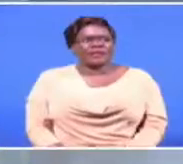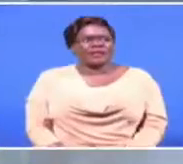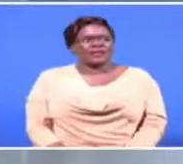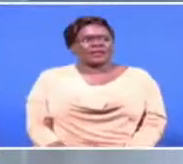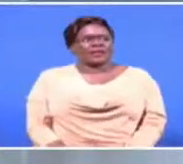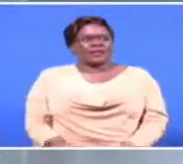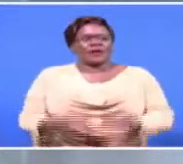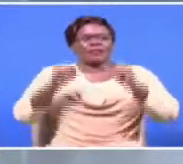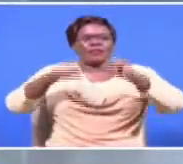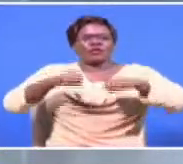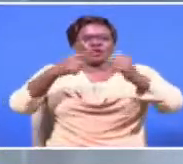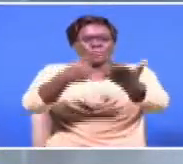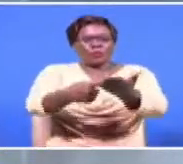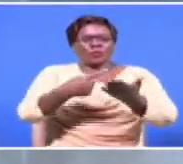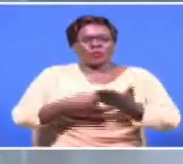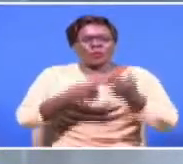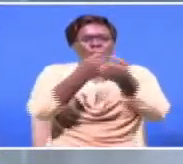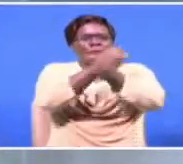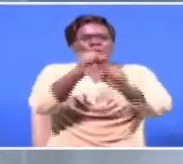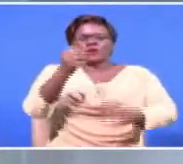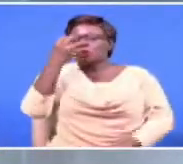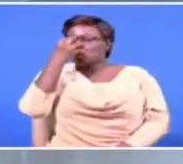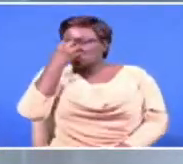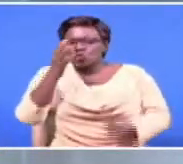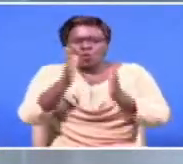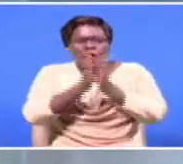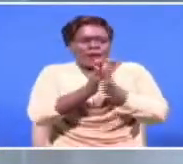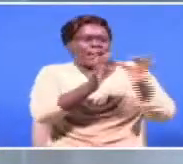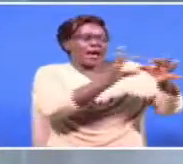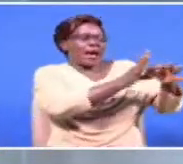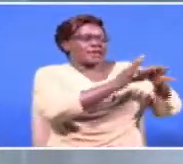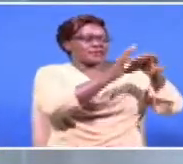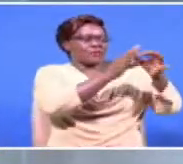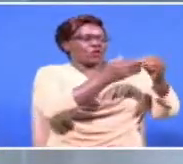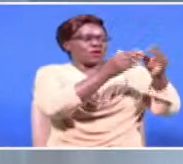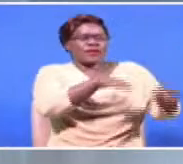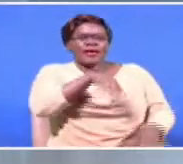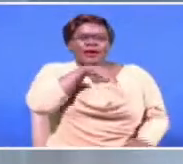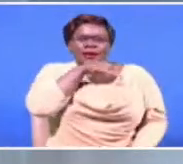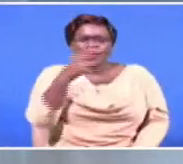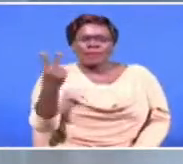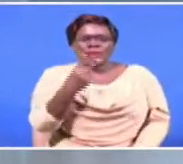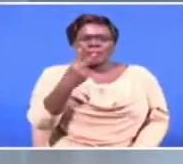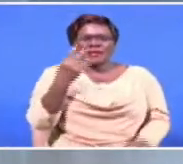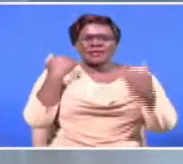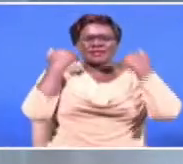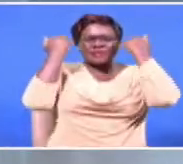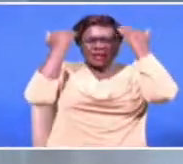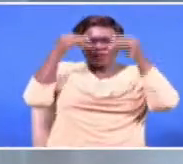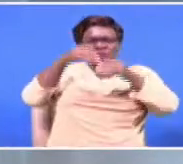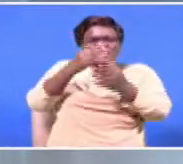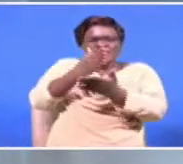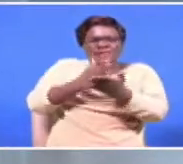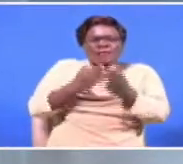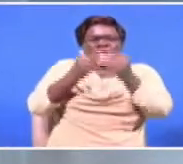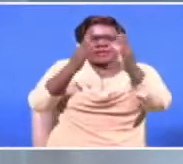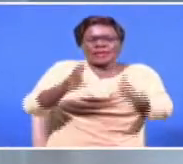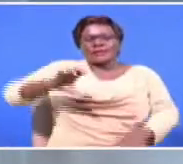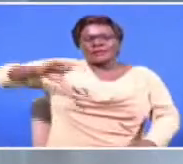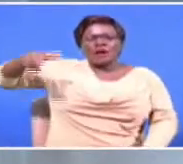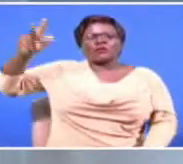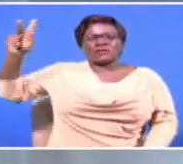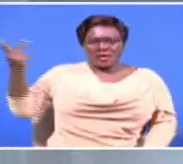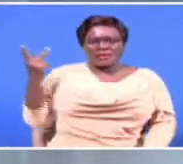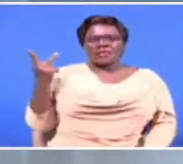Of a potential dialogue between President William Ruto and Azimio leader Raila Odinga is causing anxiety among some leaders in Mount